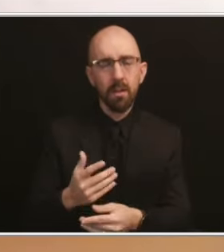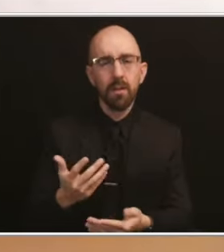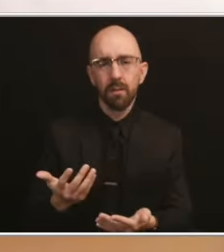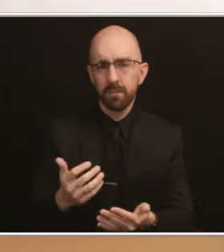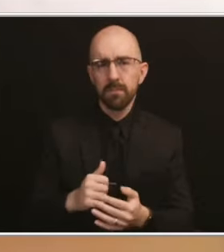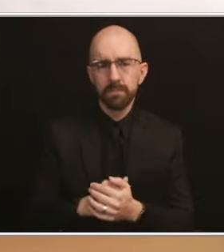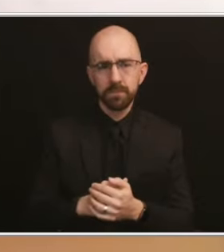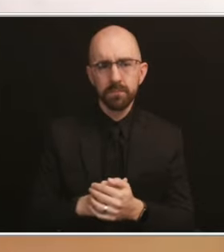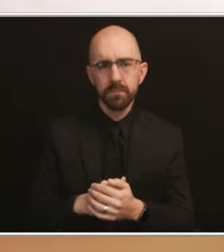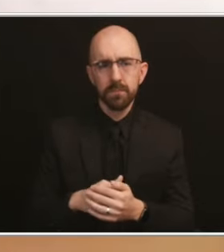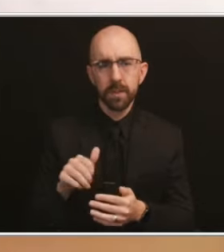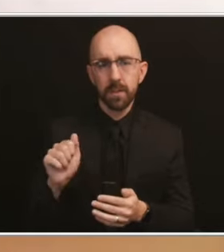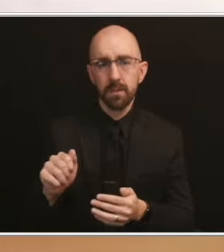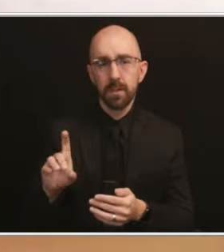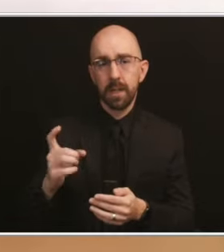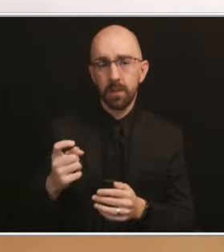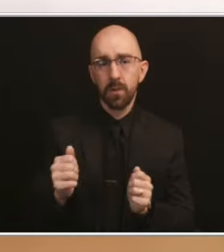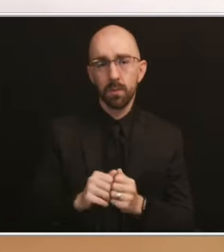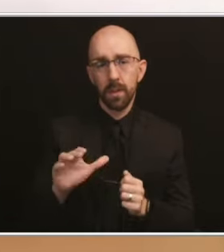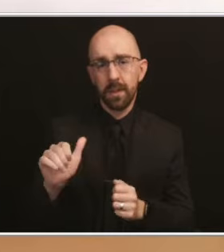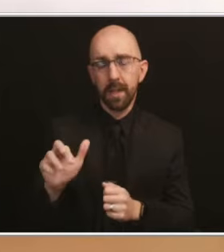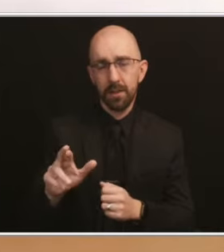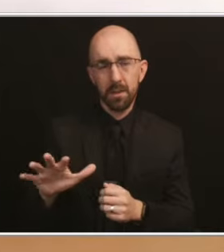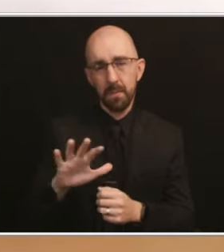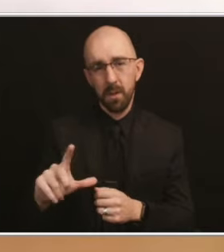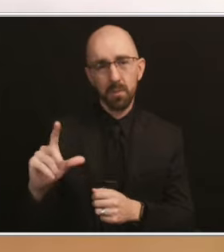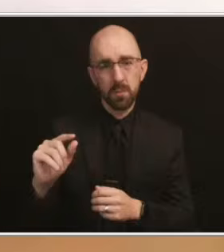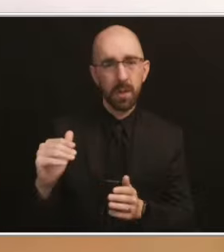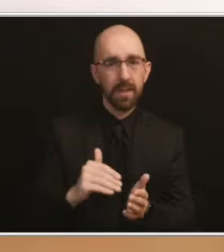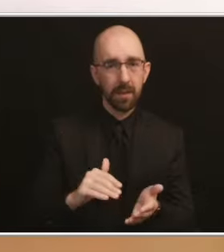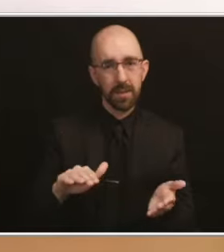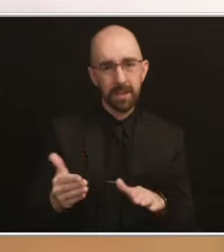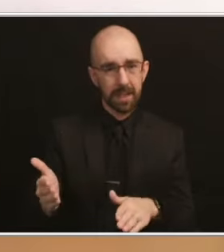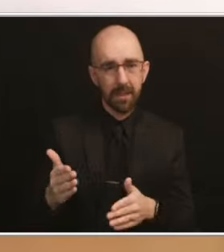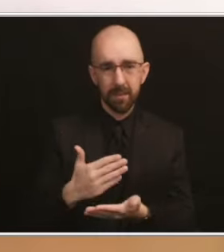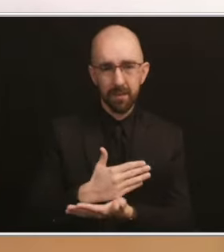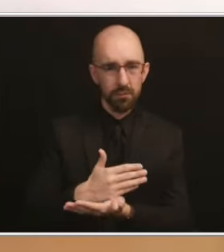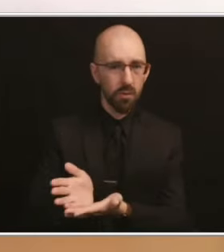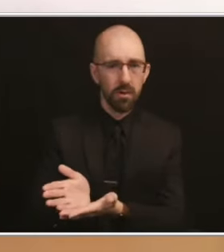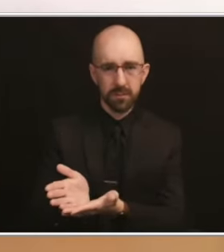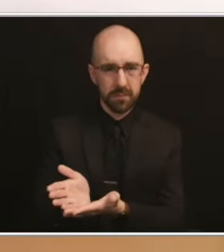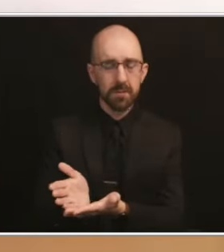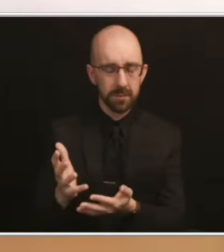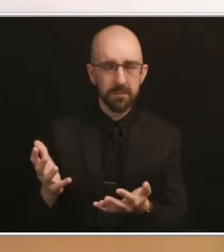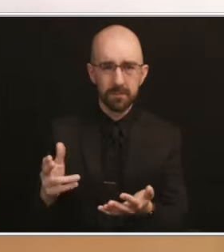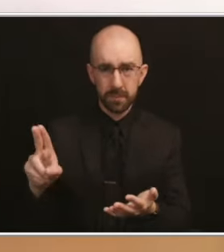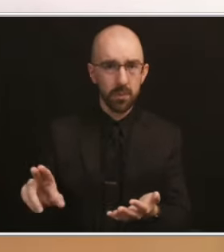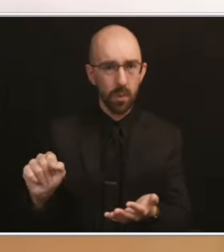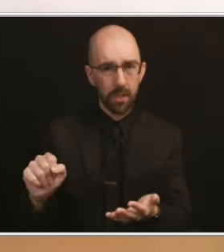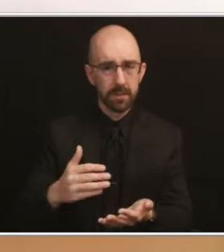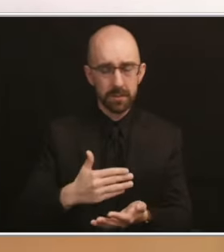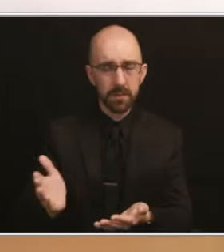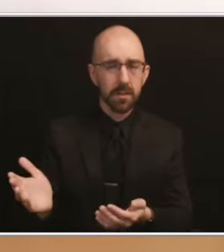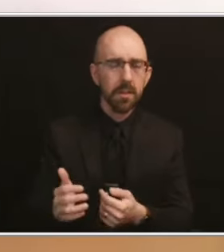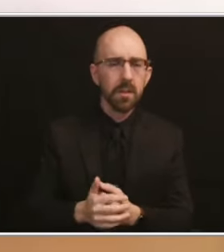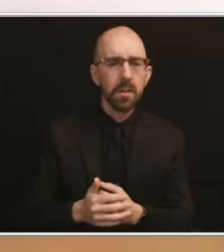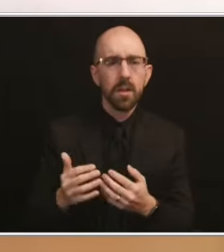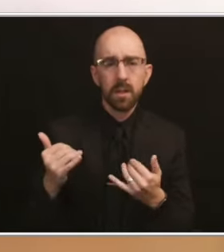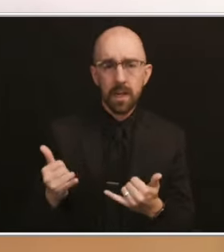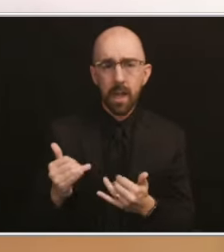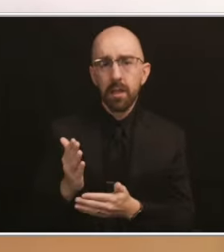that have been diagnosed with cancer, and about 20,000 deaths across the U.S. Now, there are